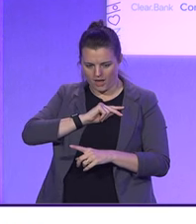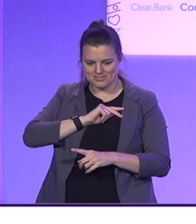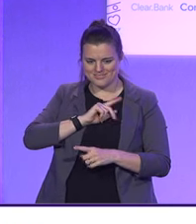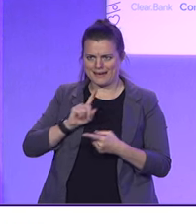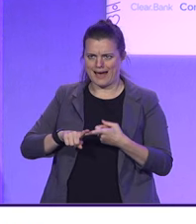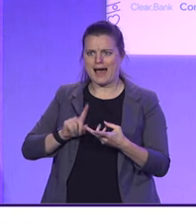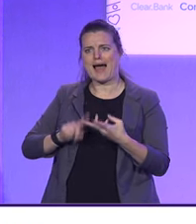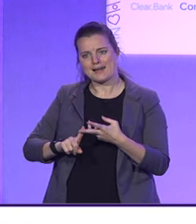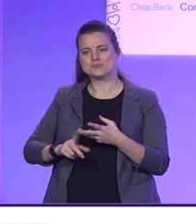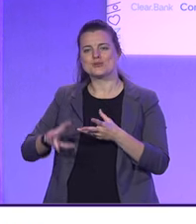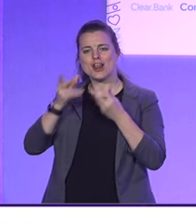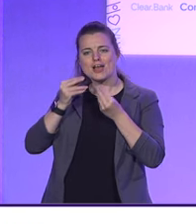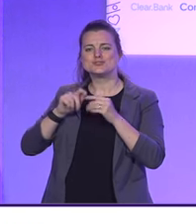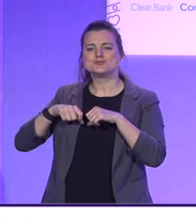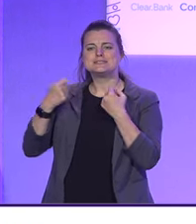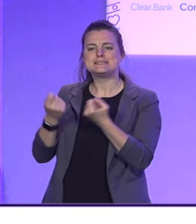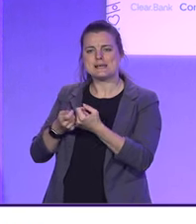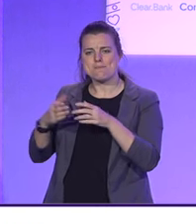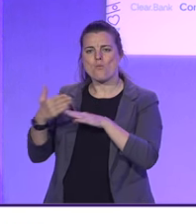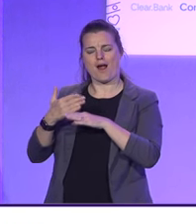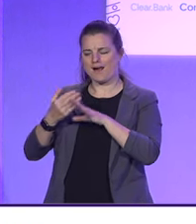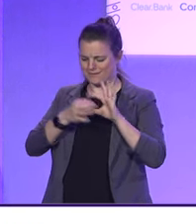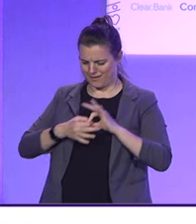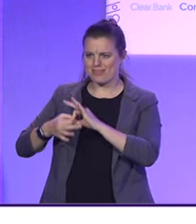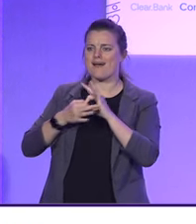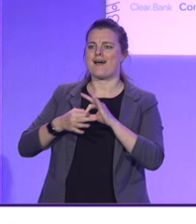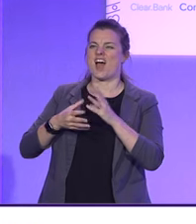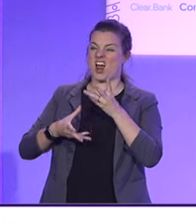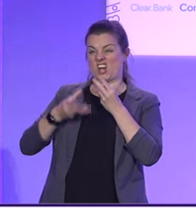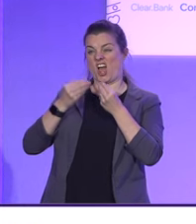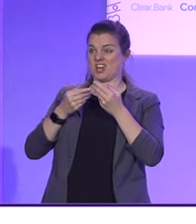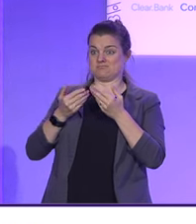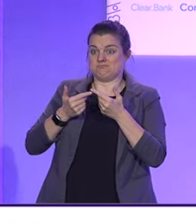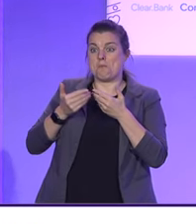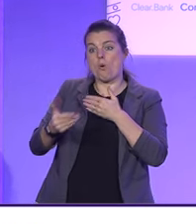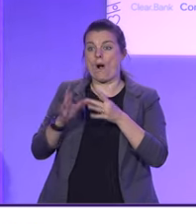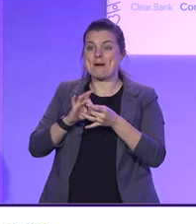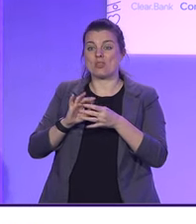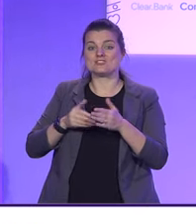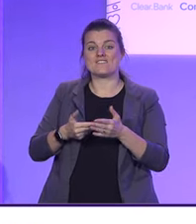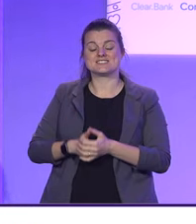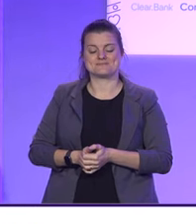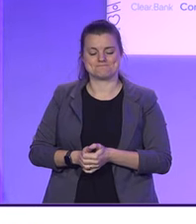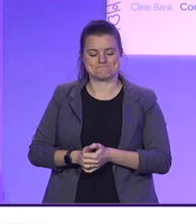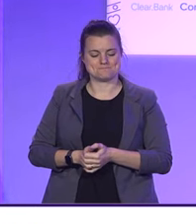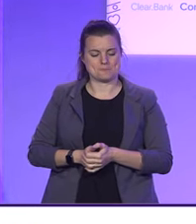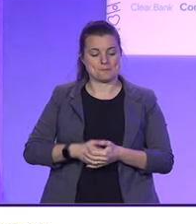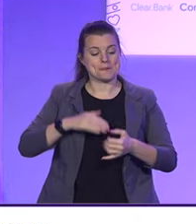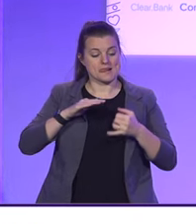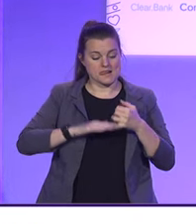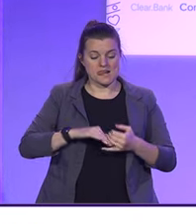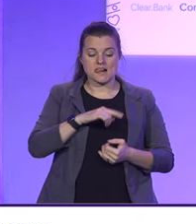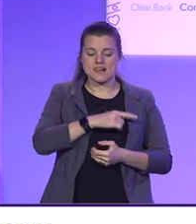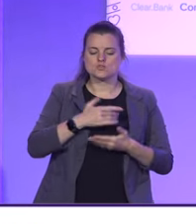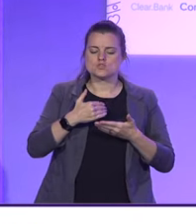to work together as a team and just learned more about the services. And the final itself was based on a rideshare